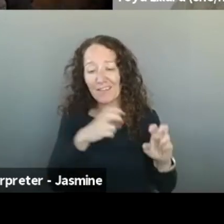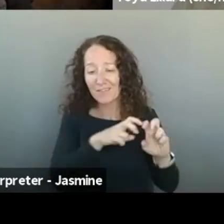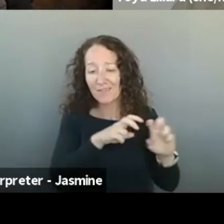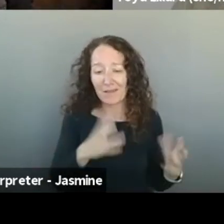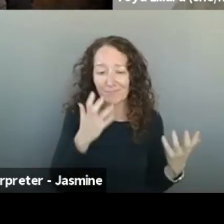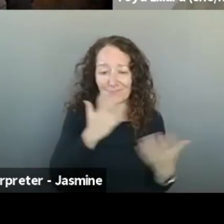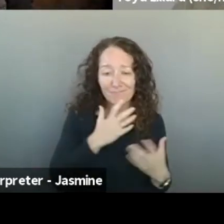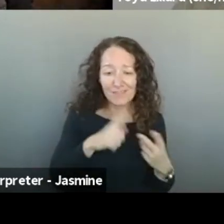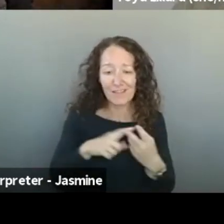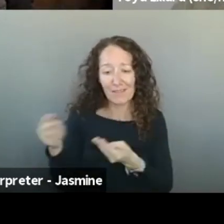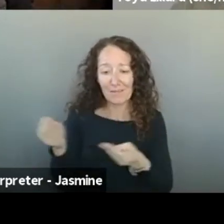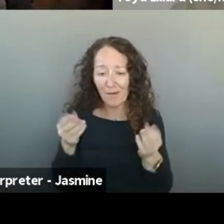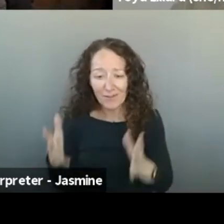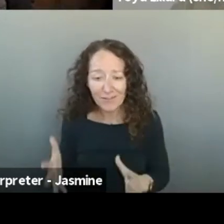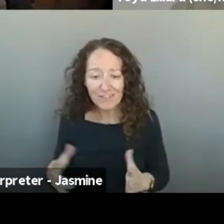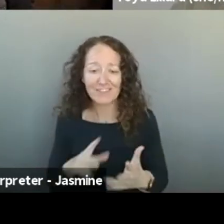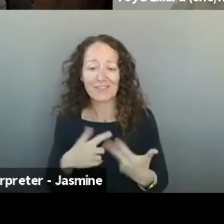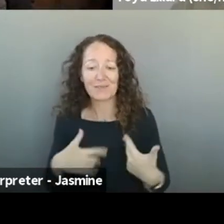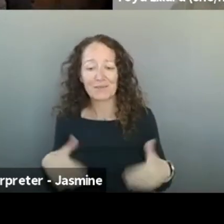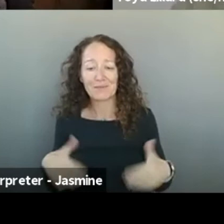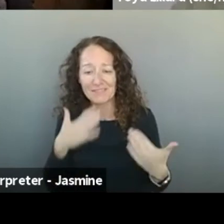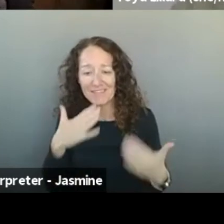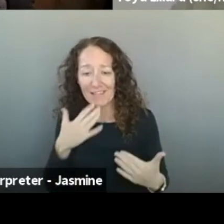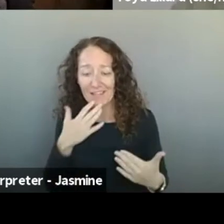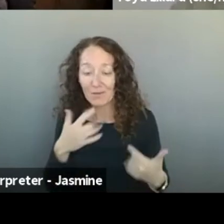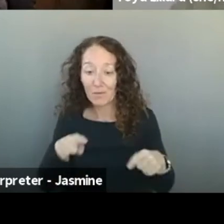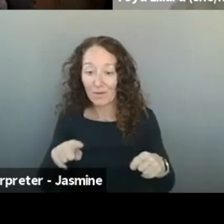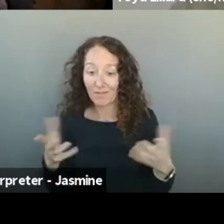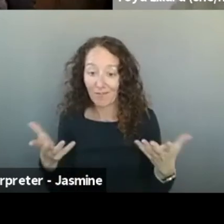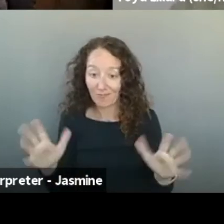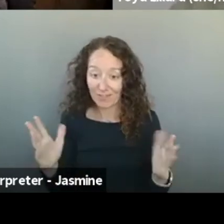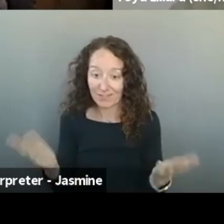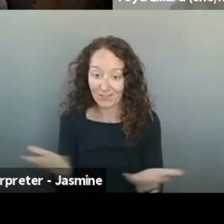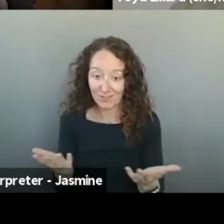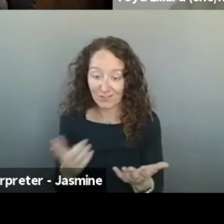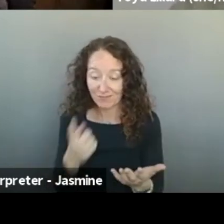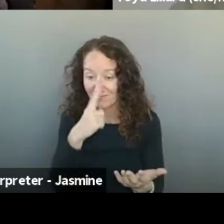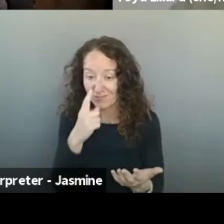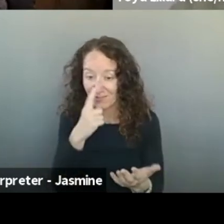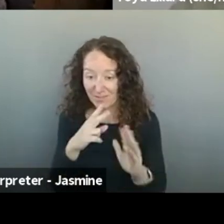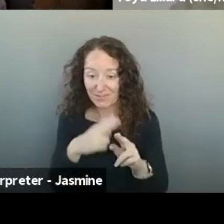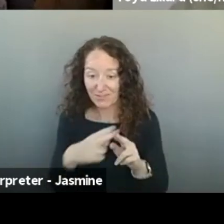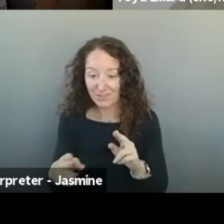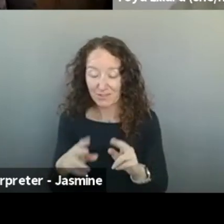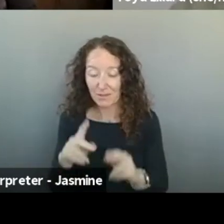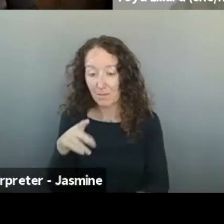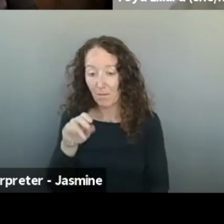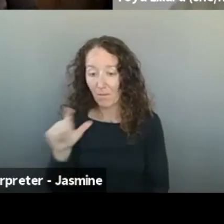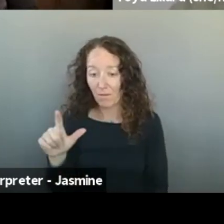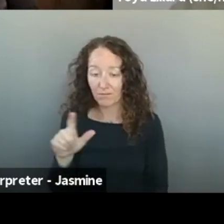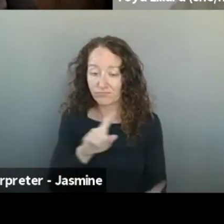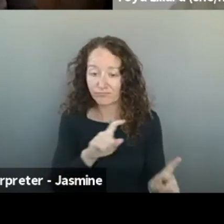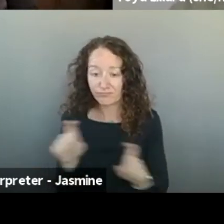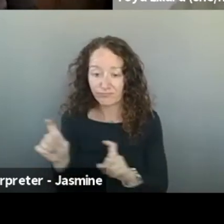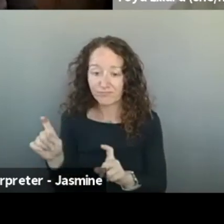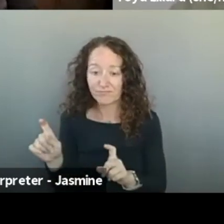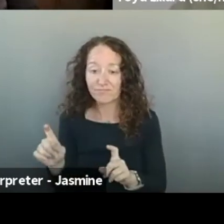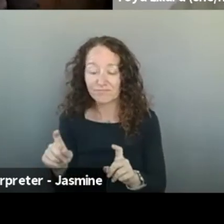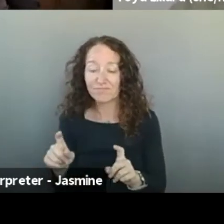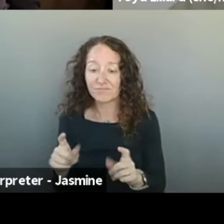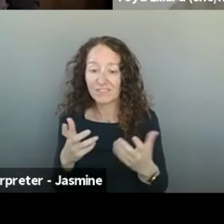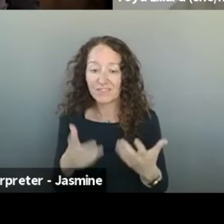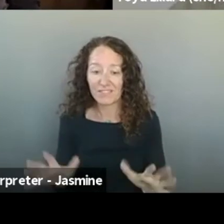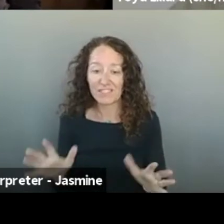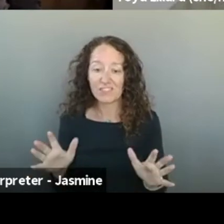and moderator. While you're here, if you don't mind completing a quick poll about the event today, we would